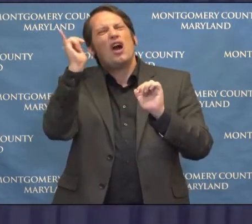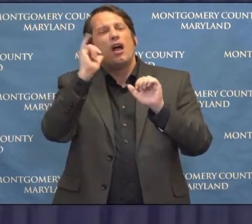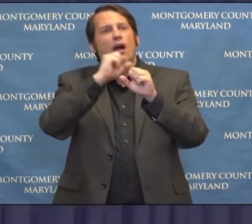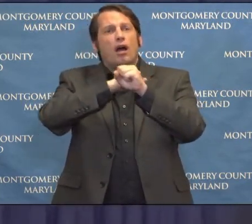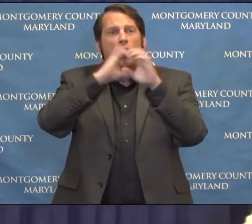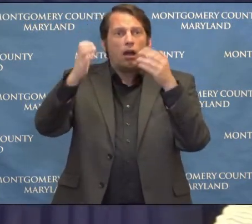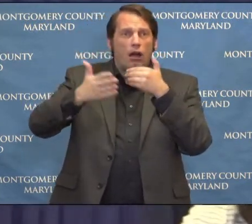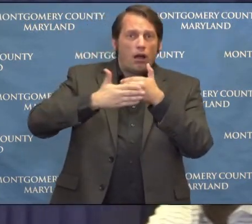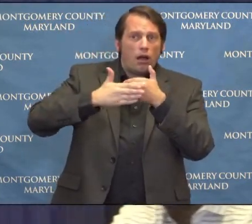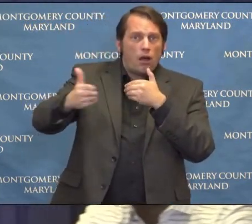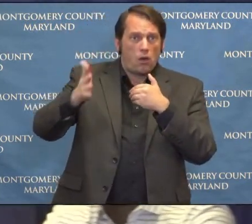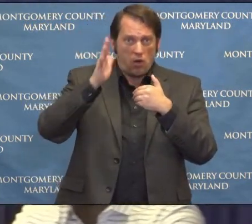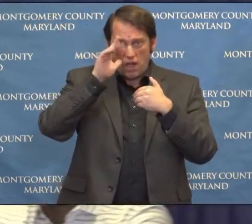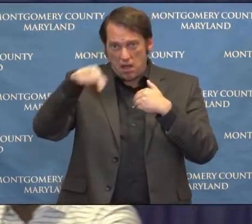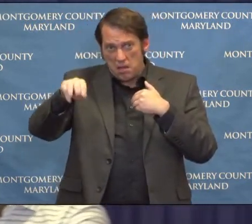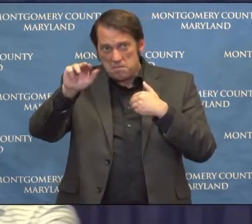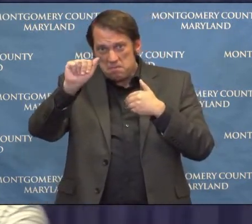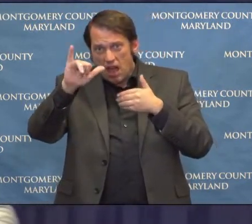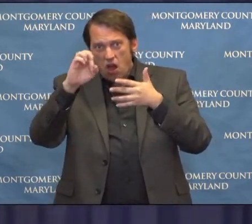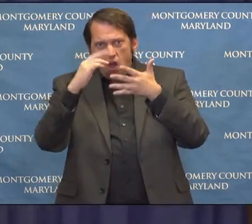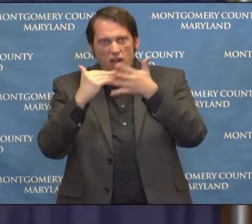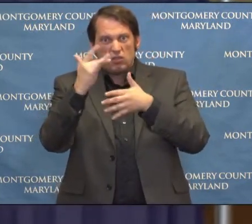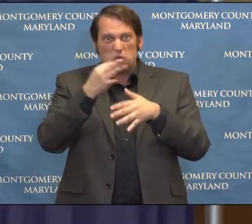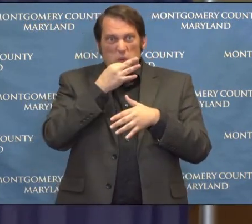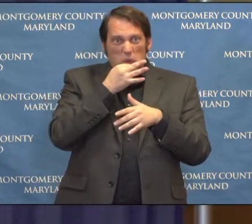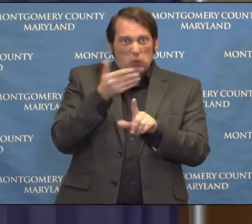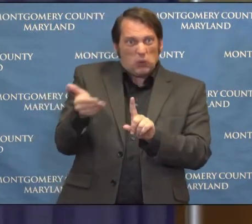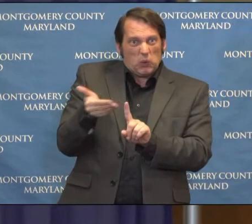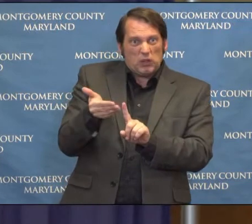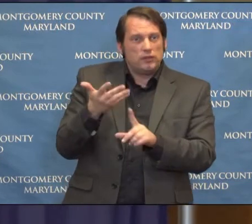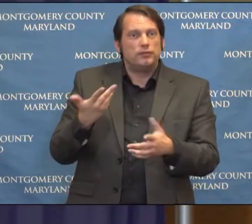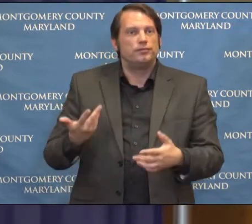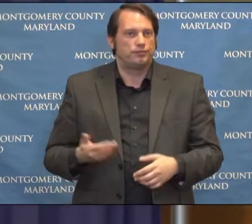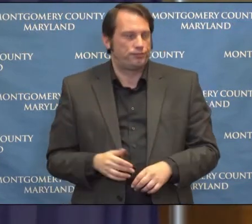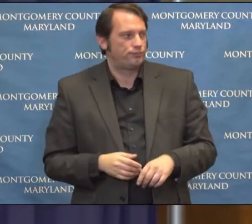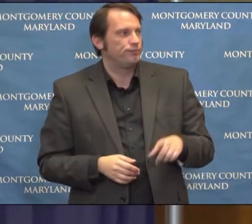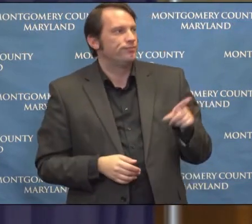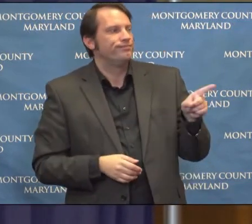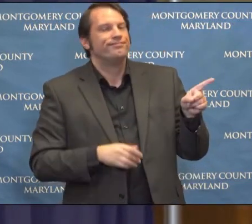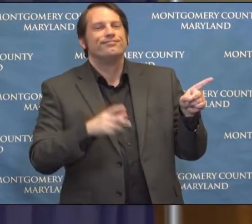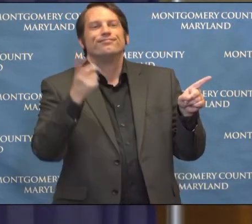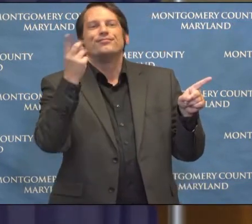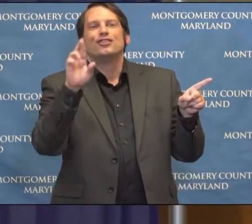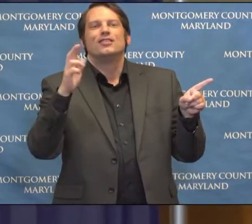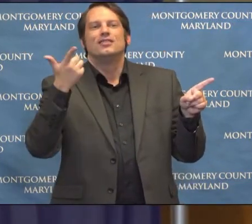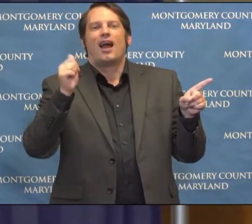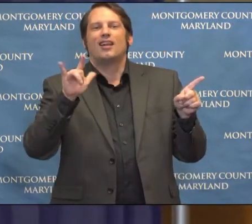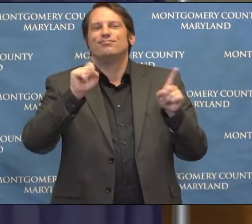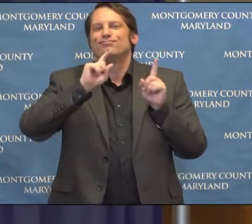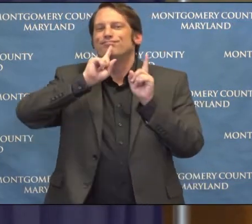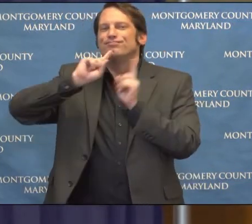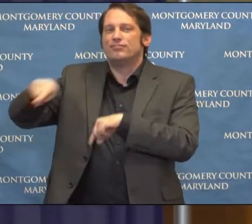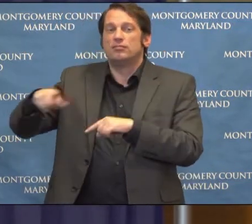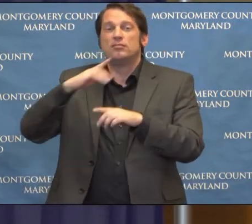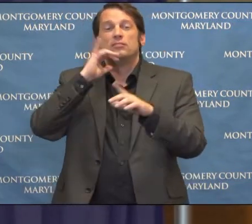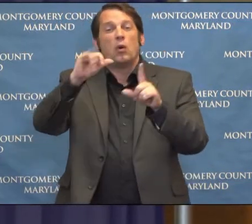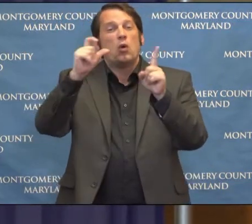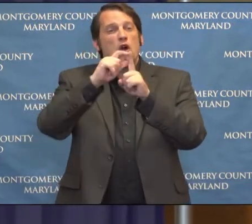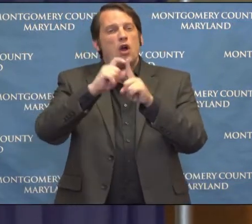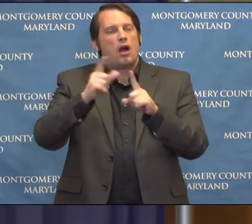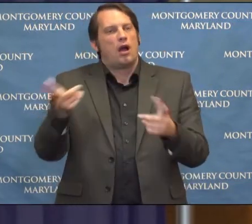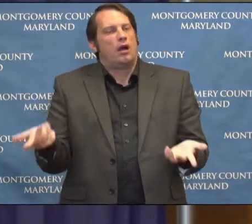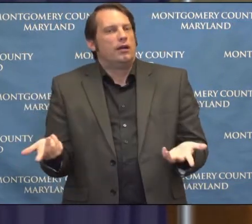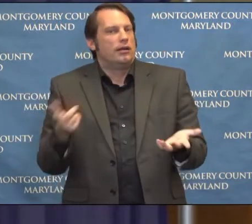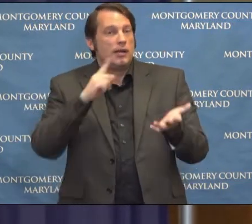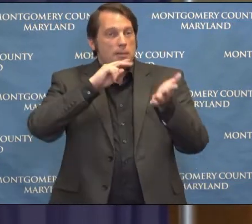county. Sure. So yet another term to define, and hopefully you're keeping track of all of these terms at home, and hopefully we're doing